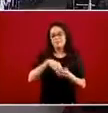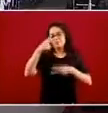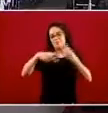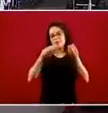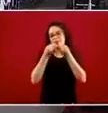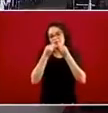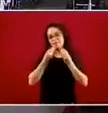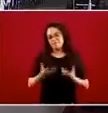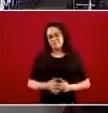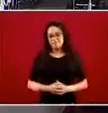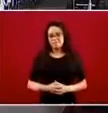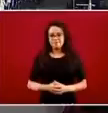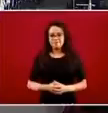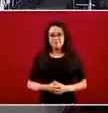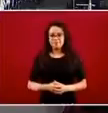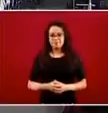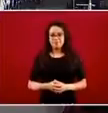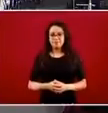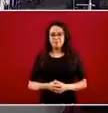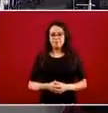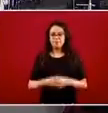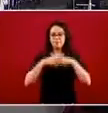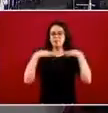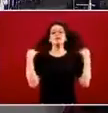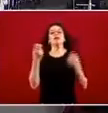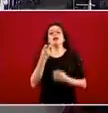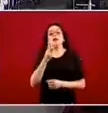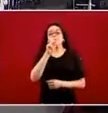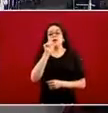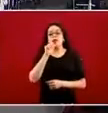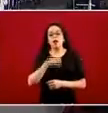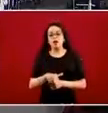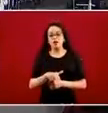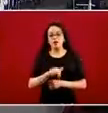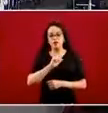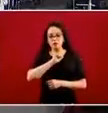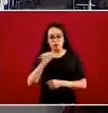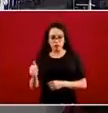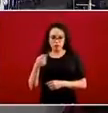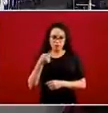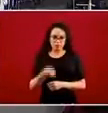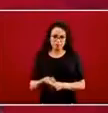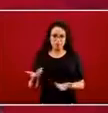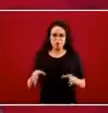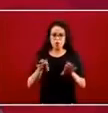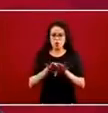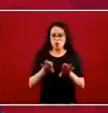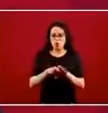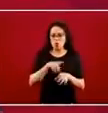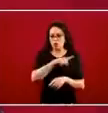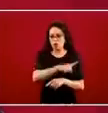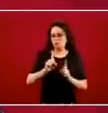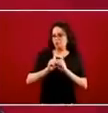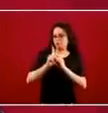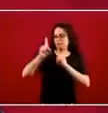we had to get food by other means. But this is all part of the